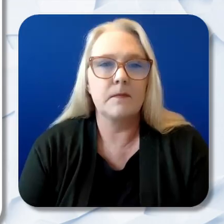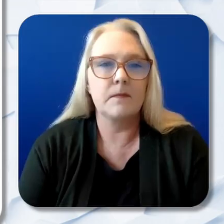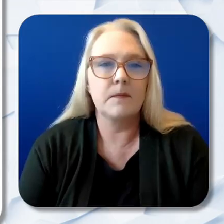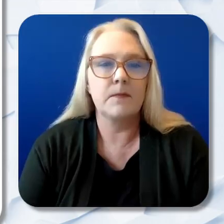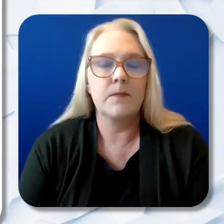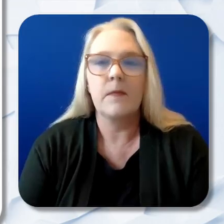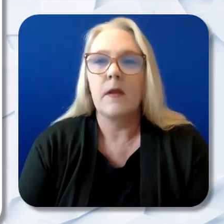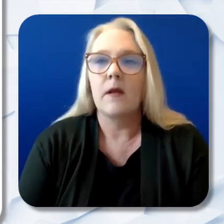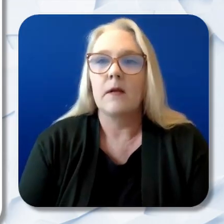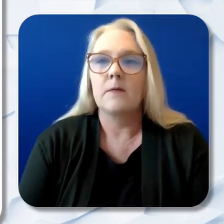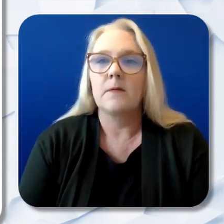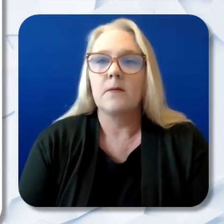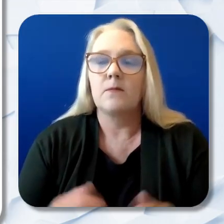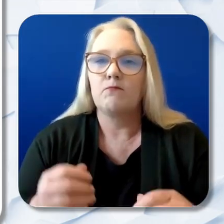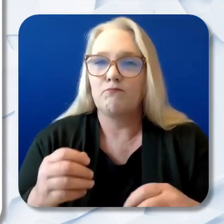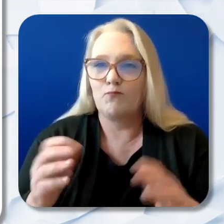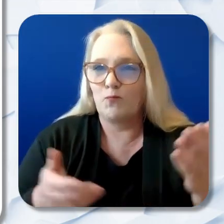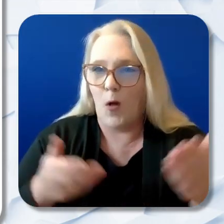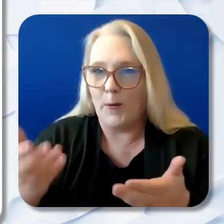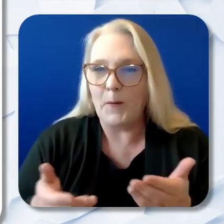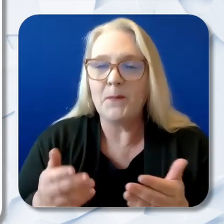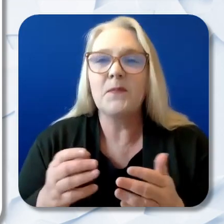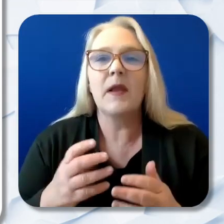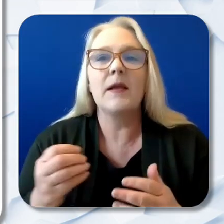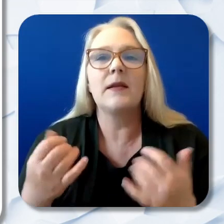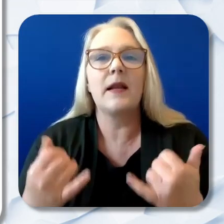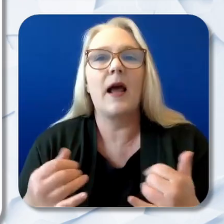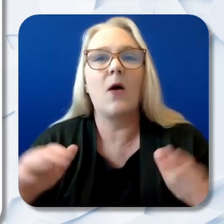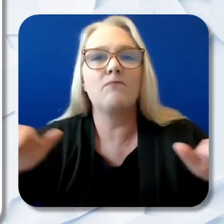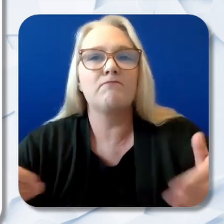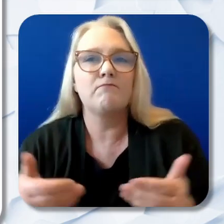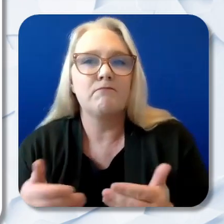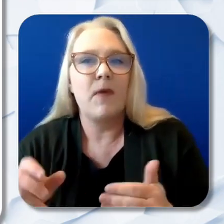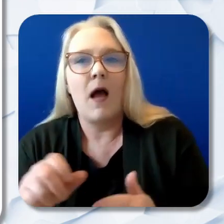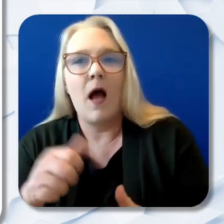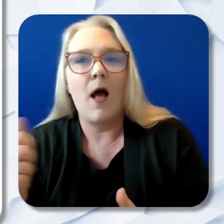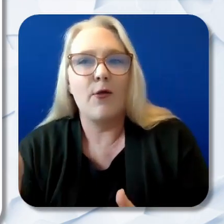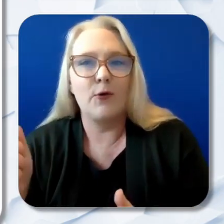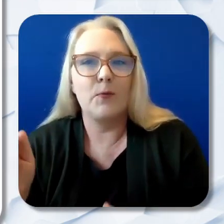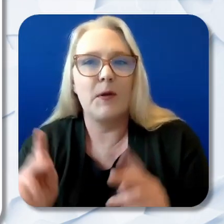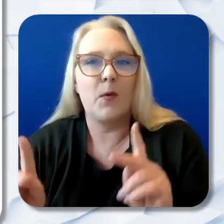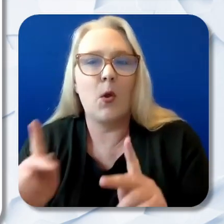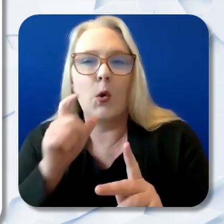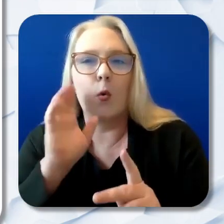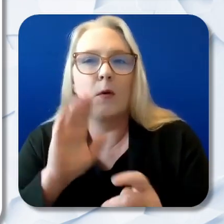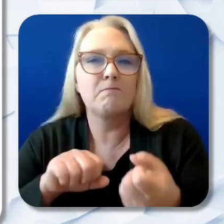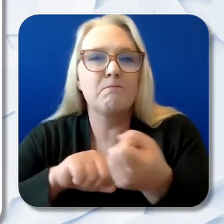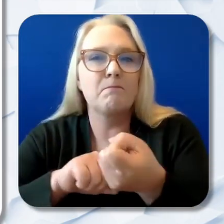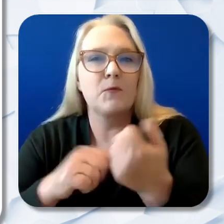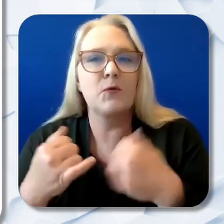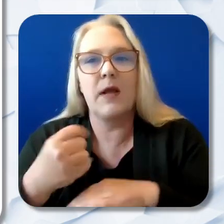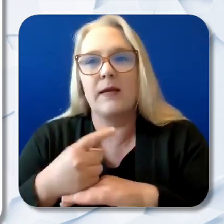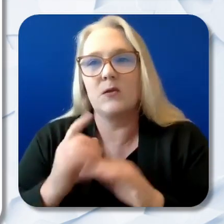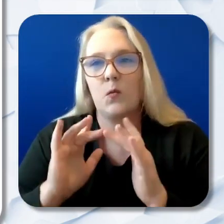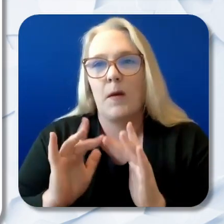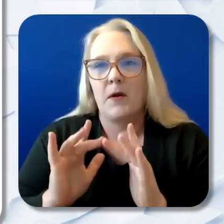So we've had a bit of time to welcome you. So now I'd like to introduce the others who will be supporting today's webinar. I